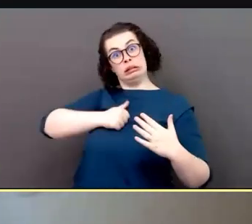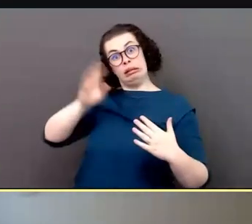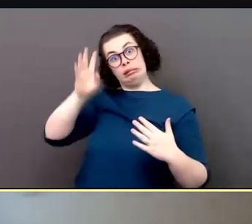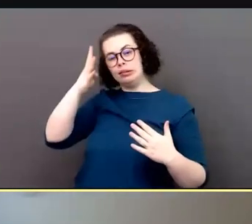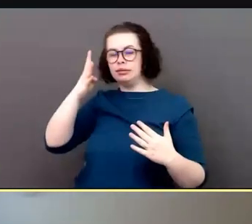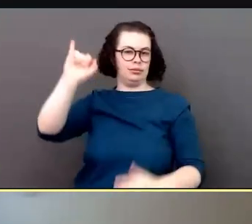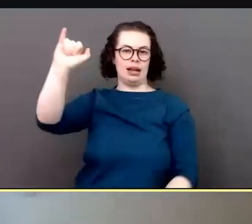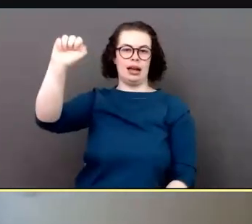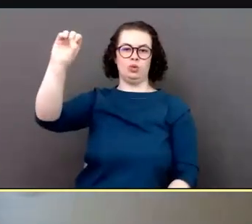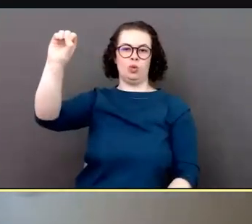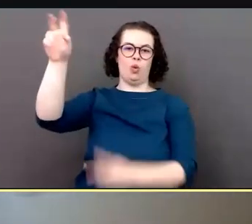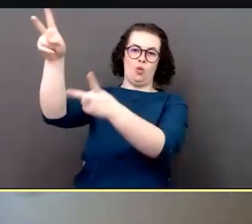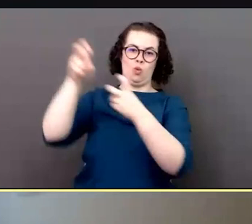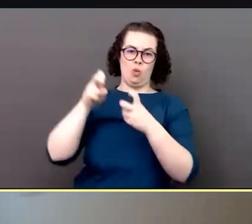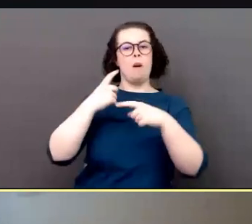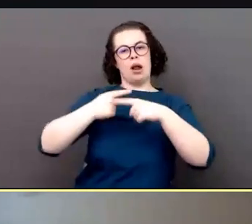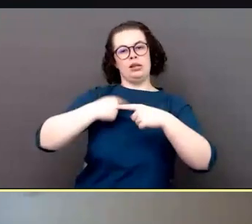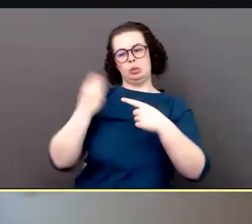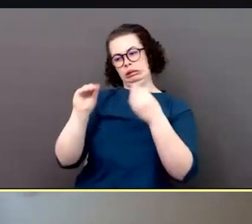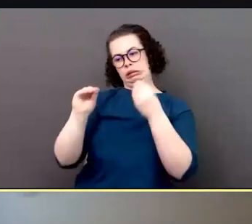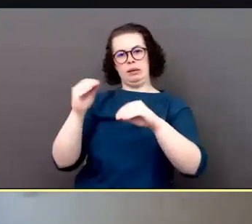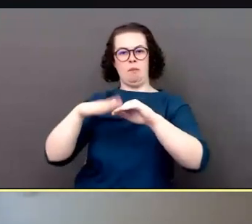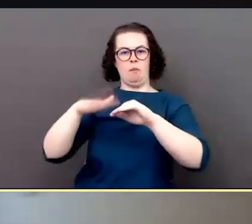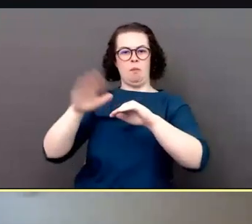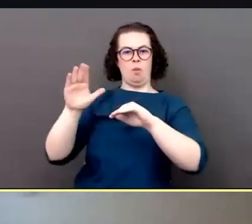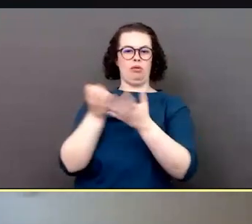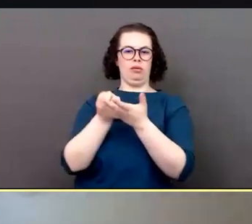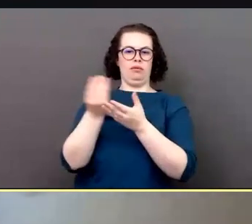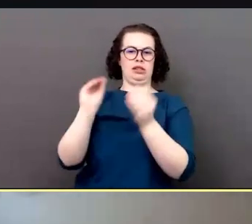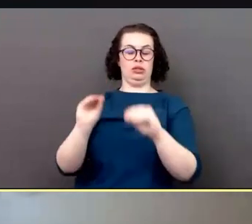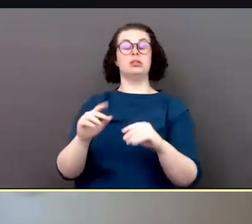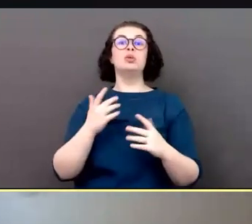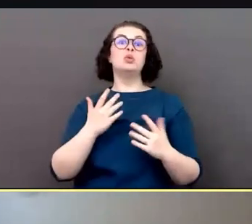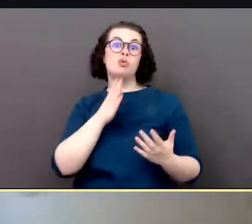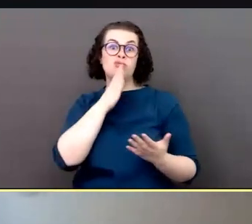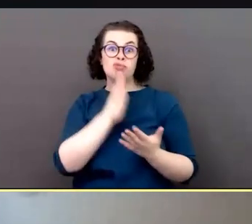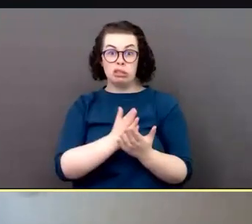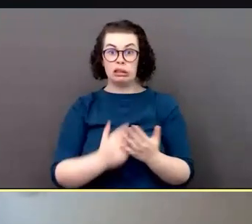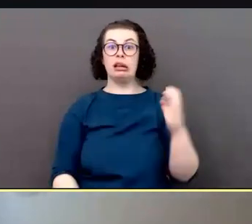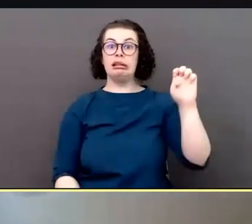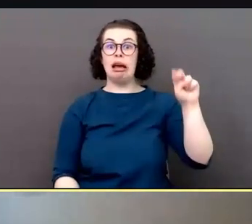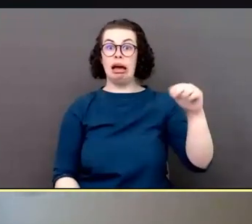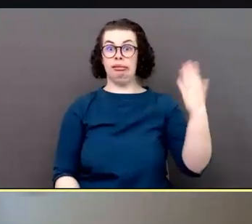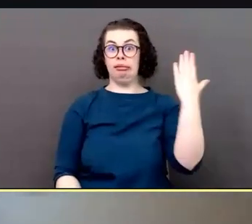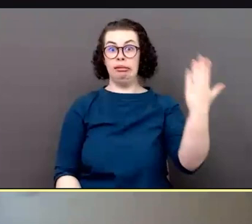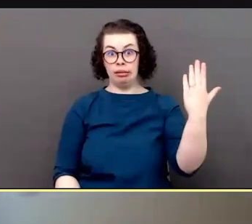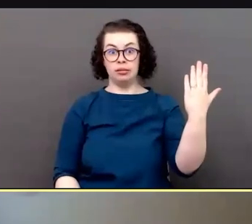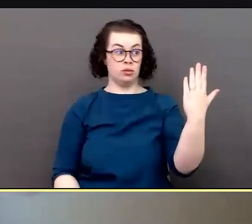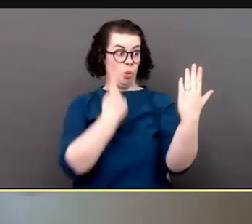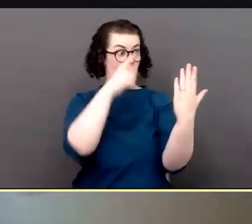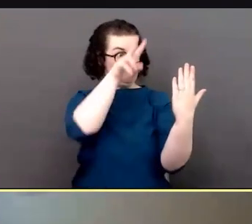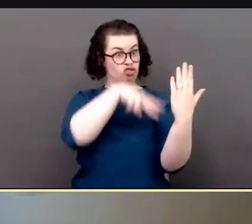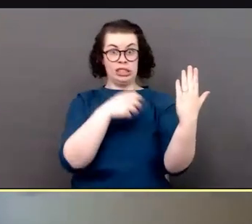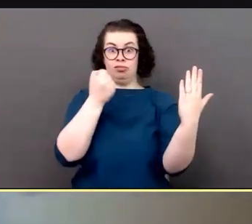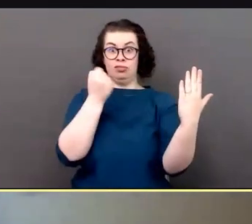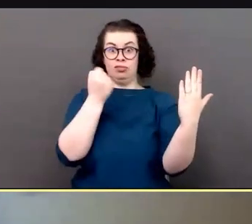So that's how it works. So you always have to read these two together in order to get the right message. Next slide,